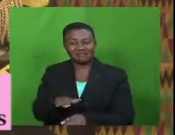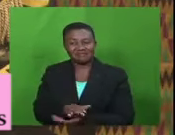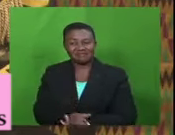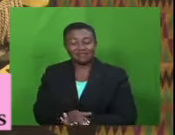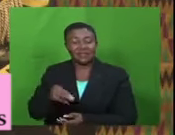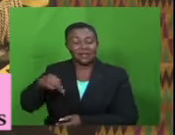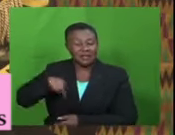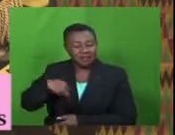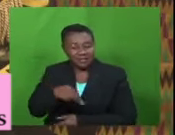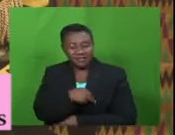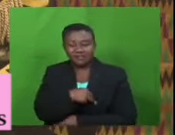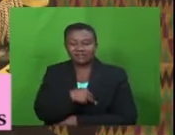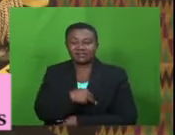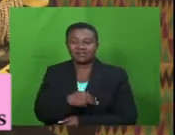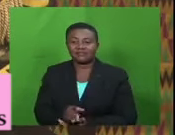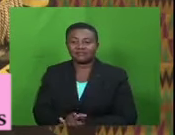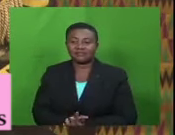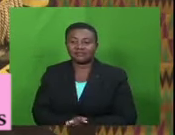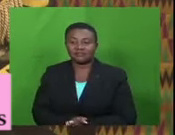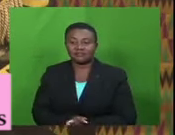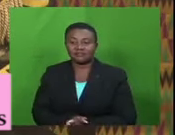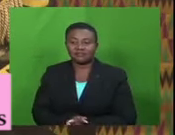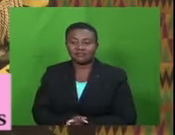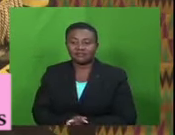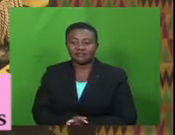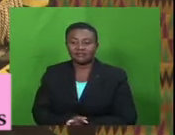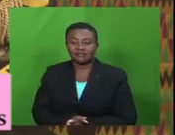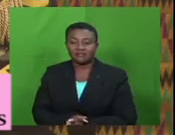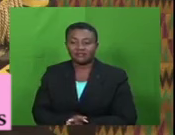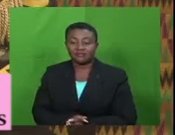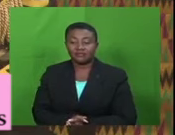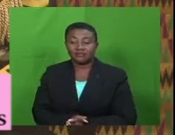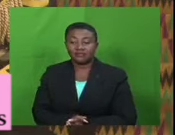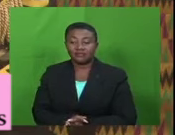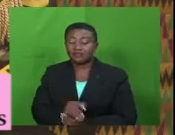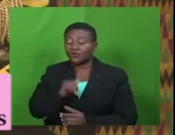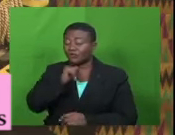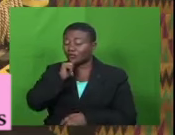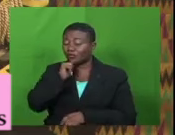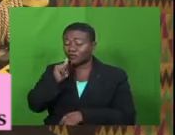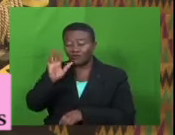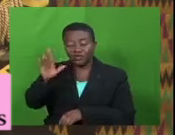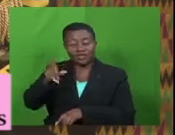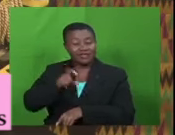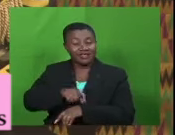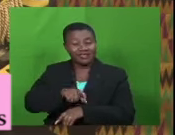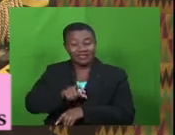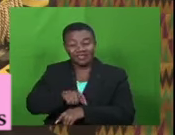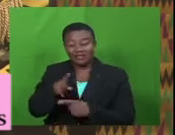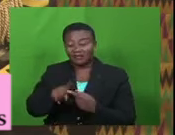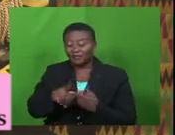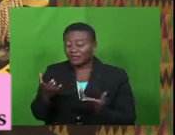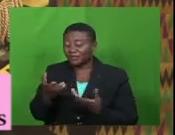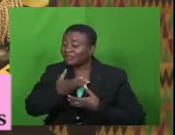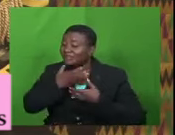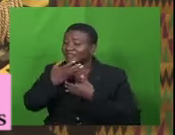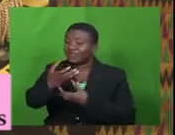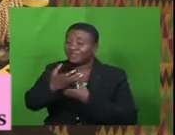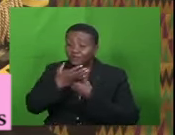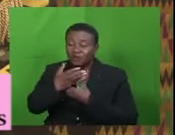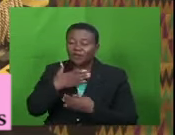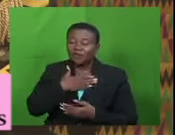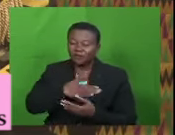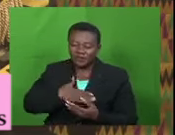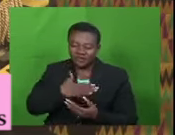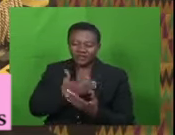Honorable members, it's not yet your time to say, wait until that